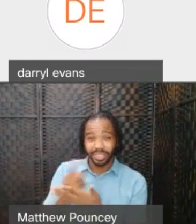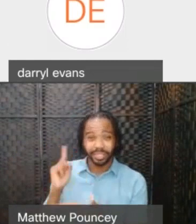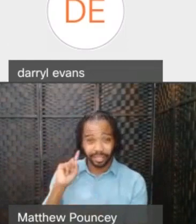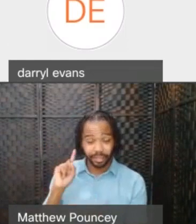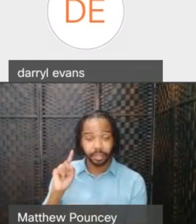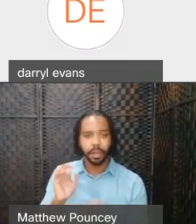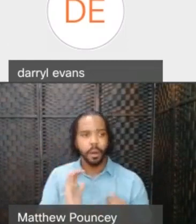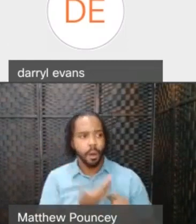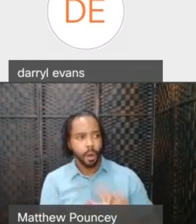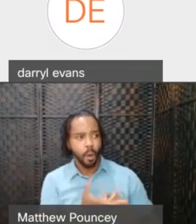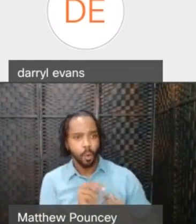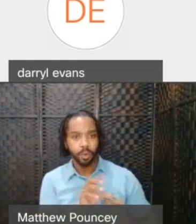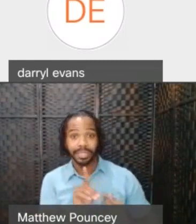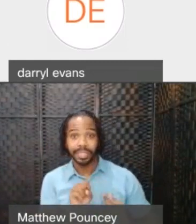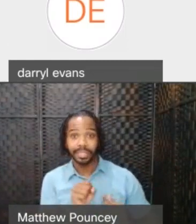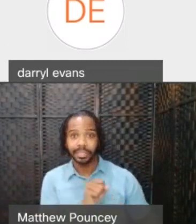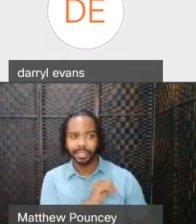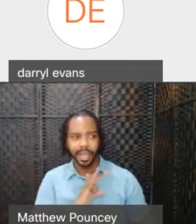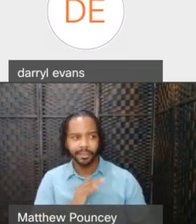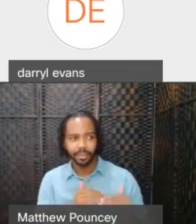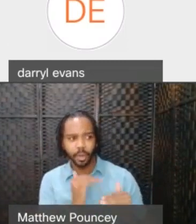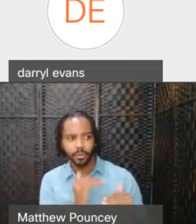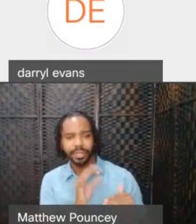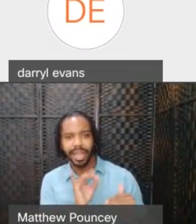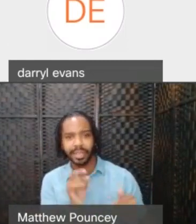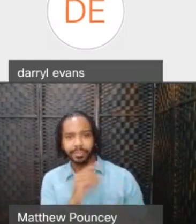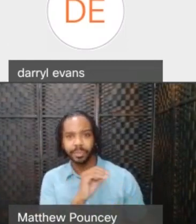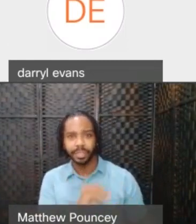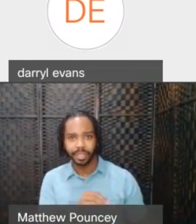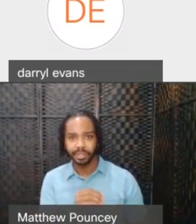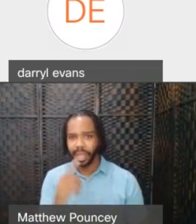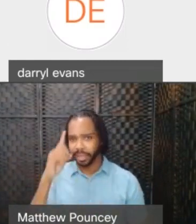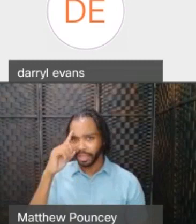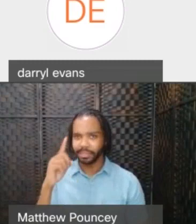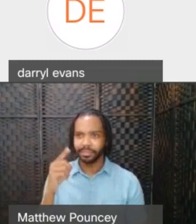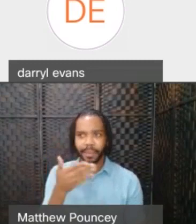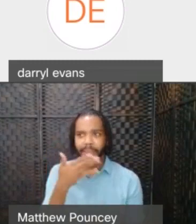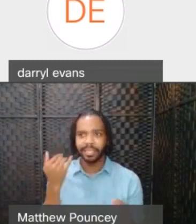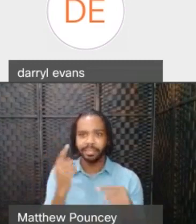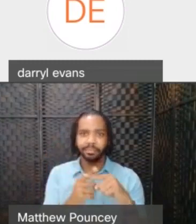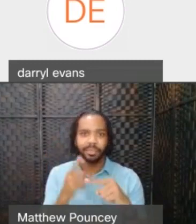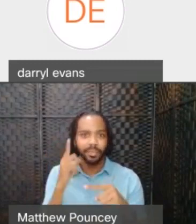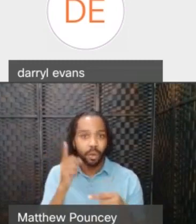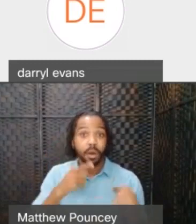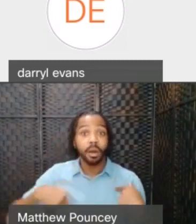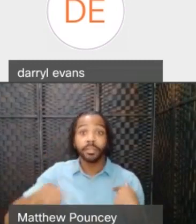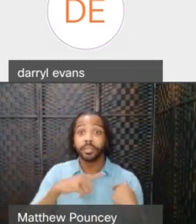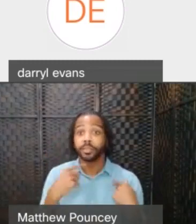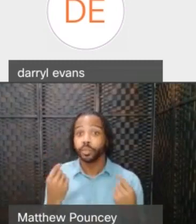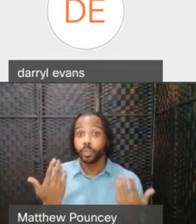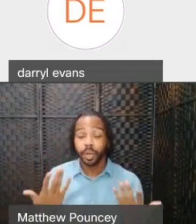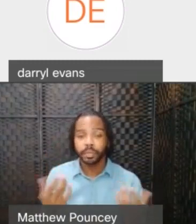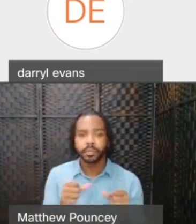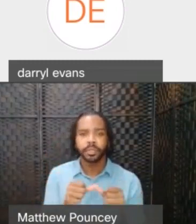staff is just over 90%. So I think, the best for all of us really is to continue taking all